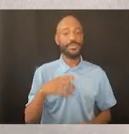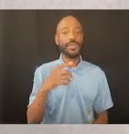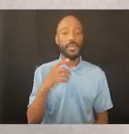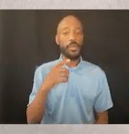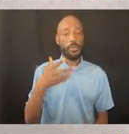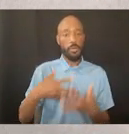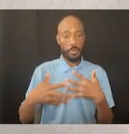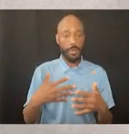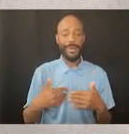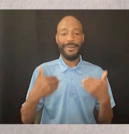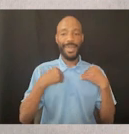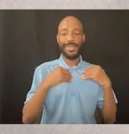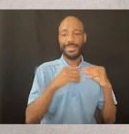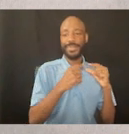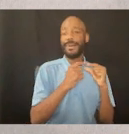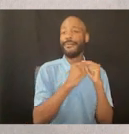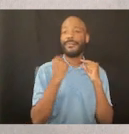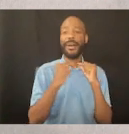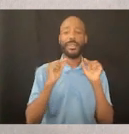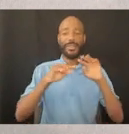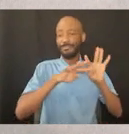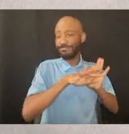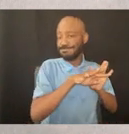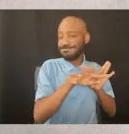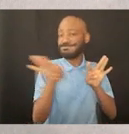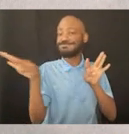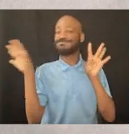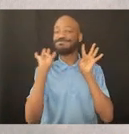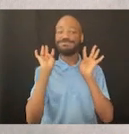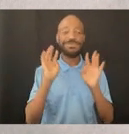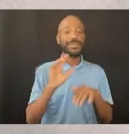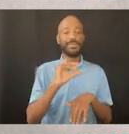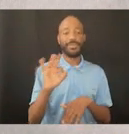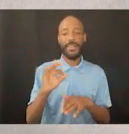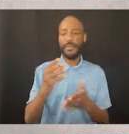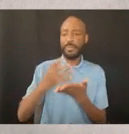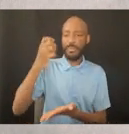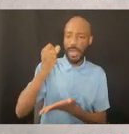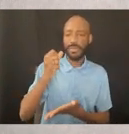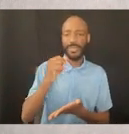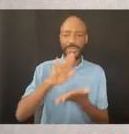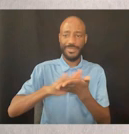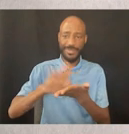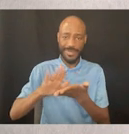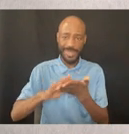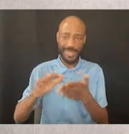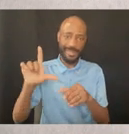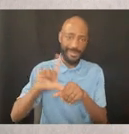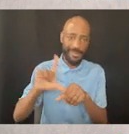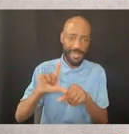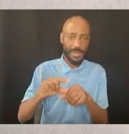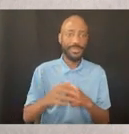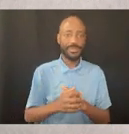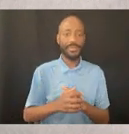plastic containers of disinfectant strung all the way around his neck. The bottles have small amounts of clear or pale